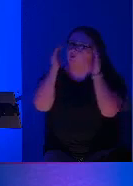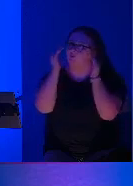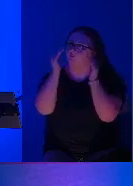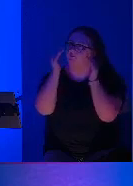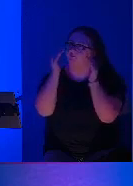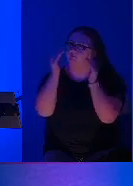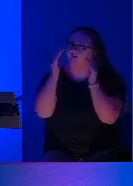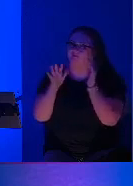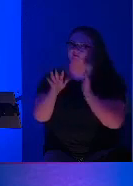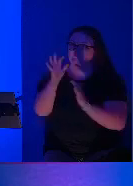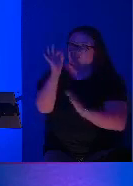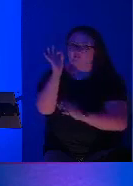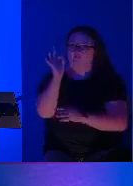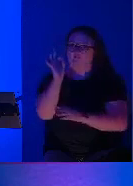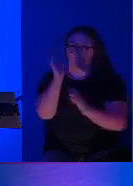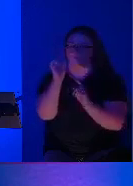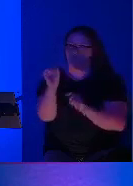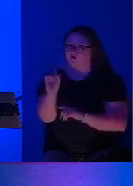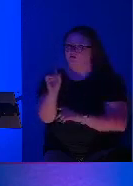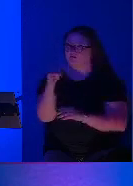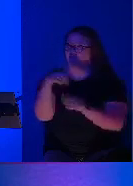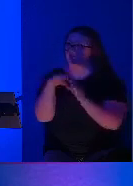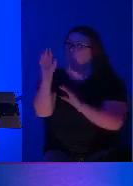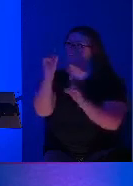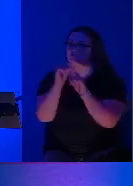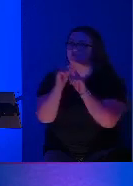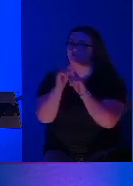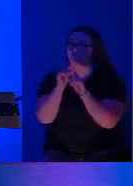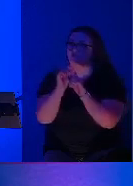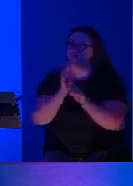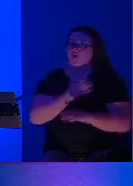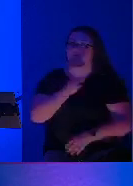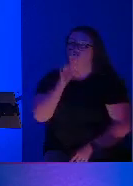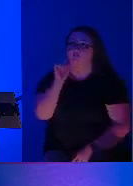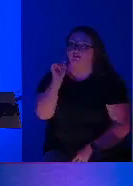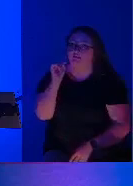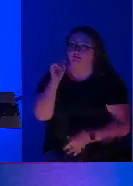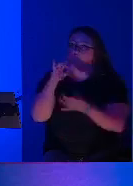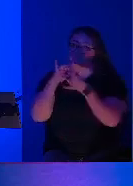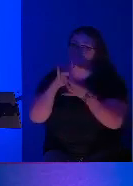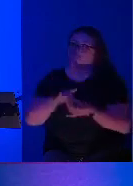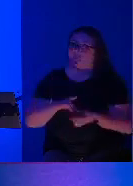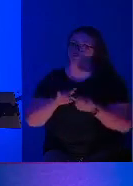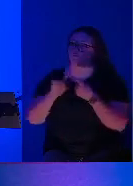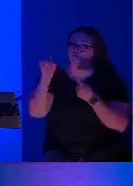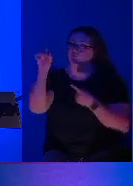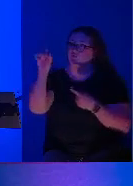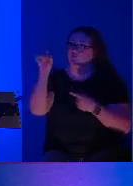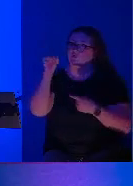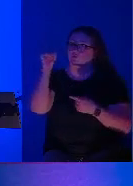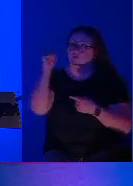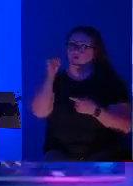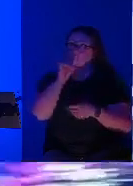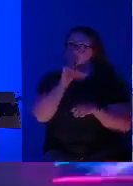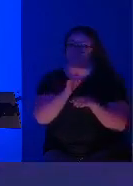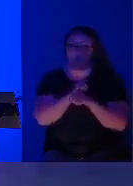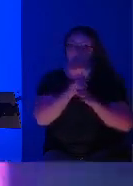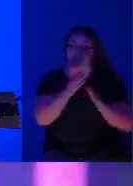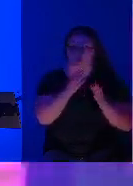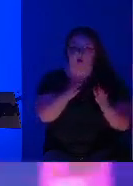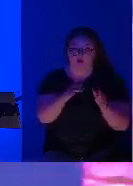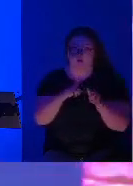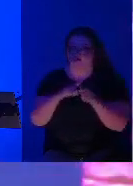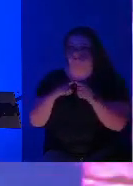hope through Your Word with our feet grounded in You, Jesus. You are the way. You are the